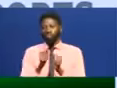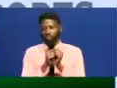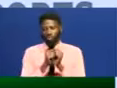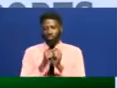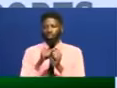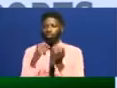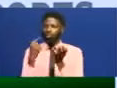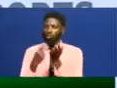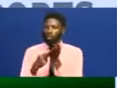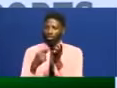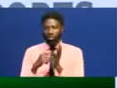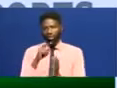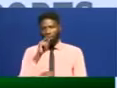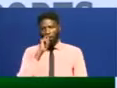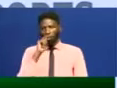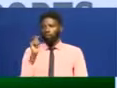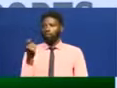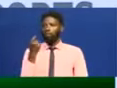Tuambiane tu kweli,